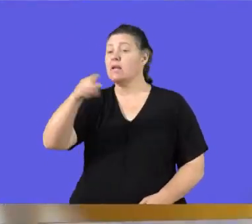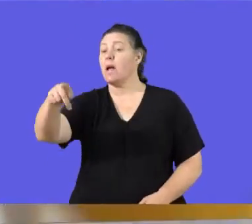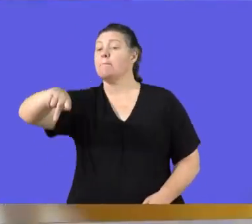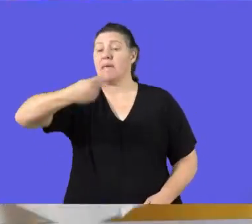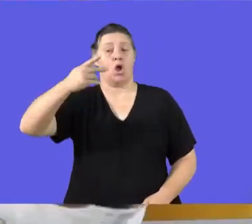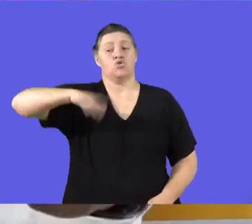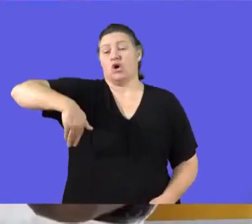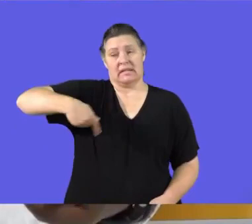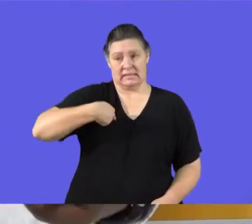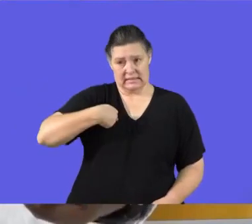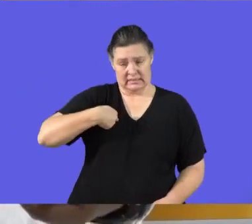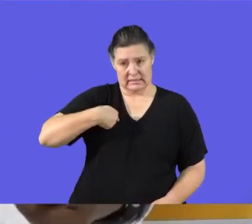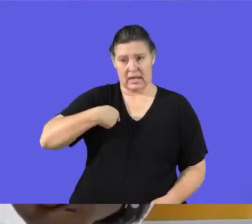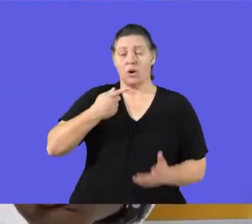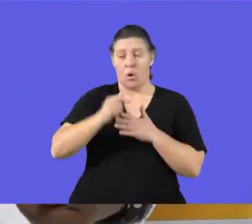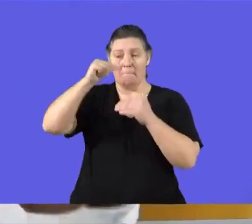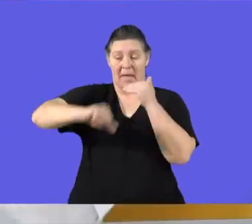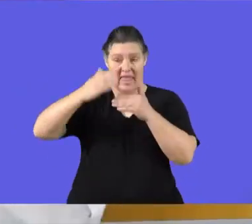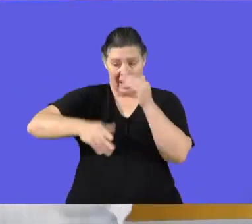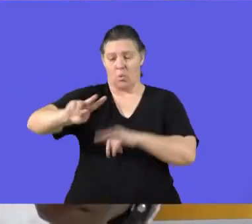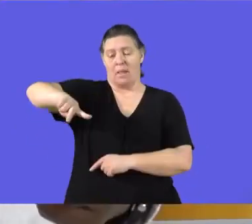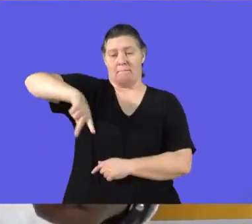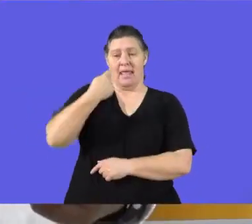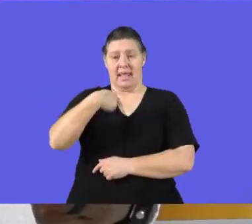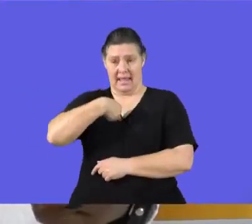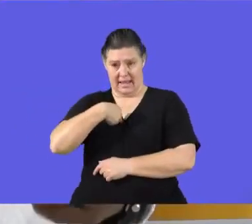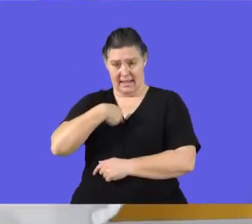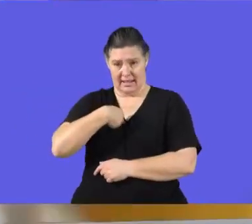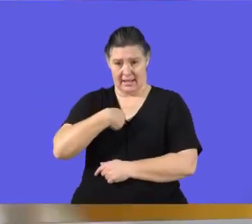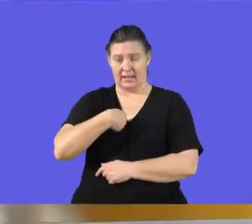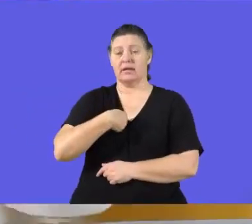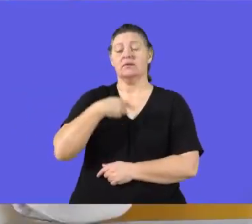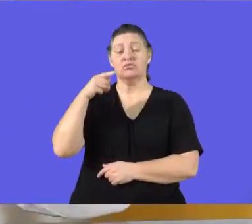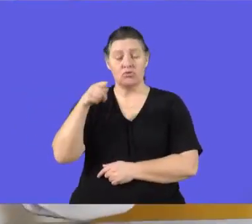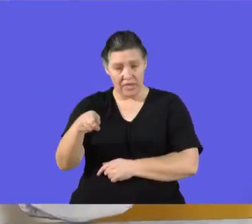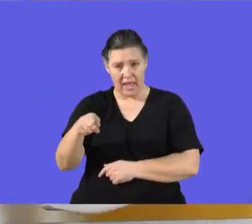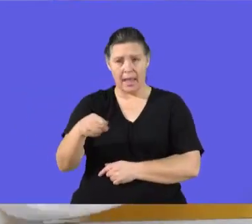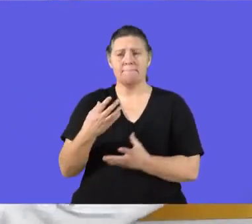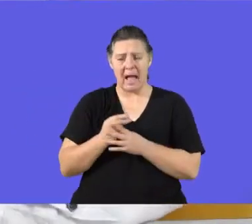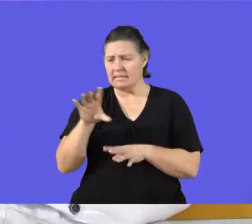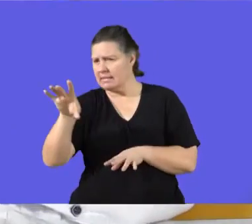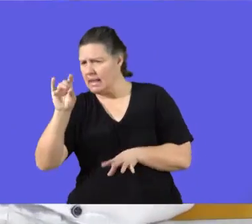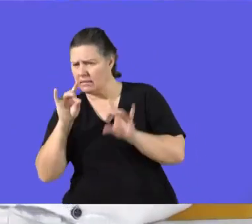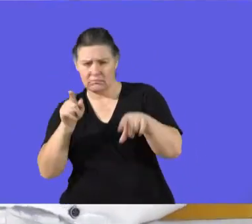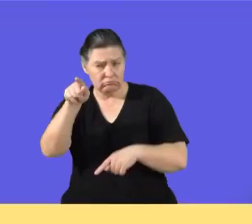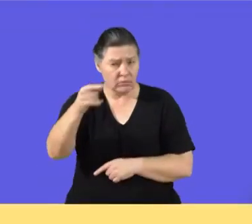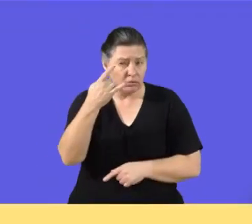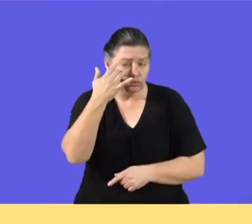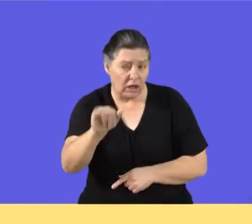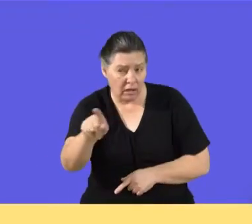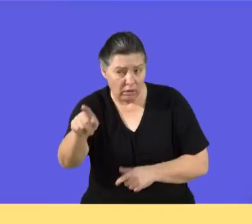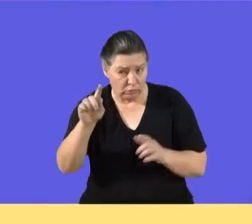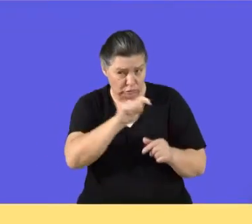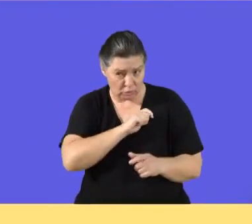we have sold goods to. Now, we have sold goods to them on credit, so they owe us money. Debtors